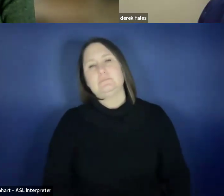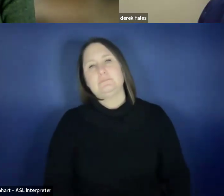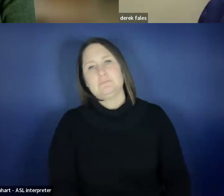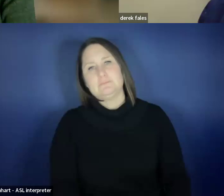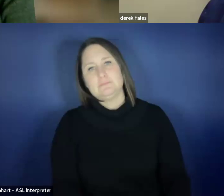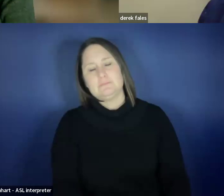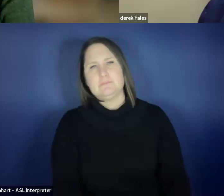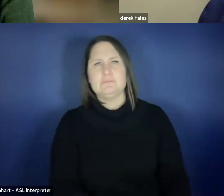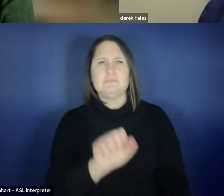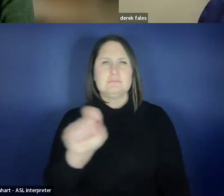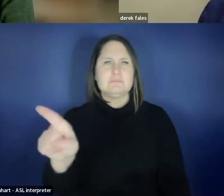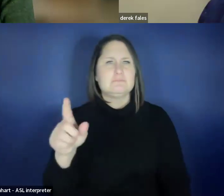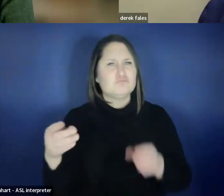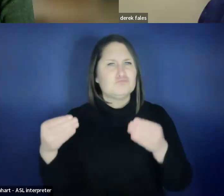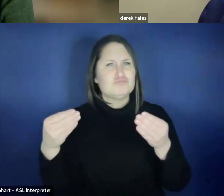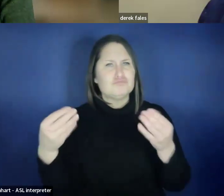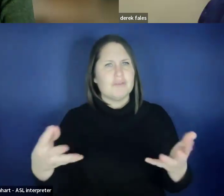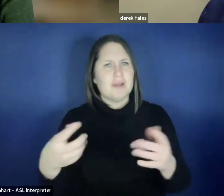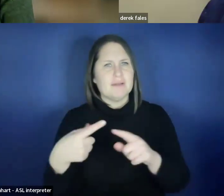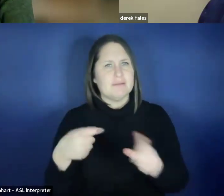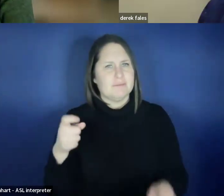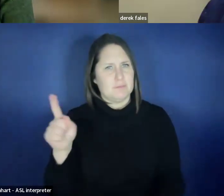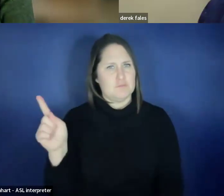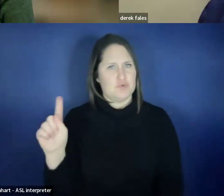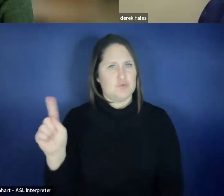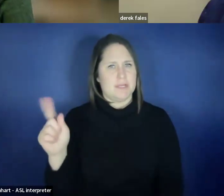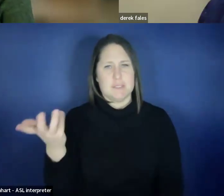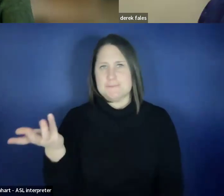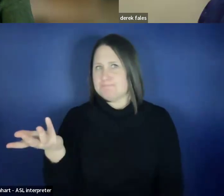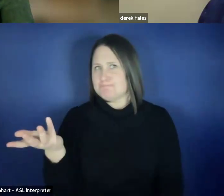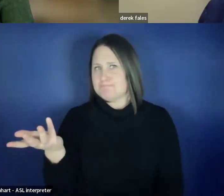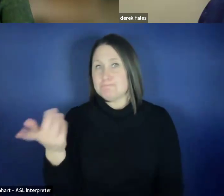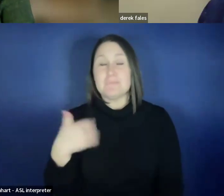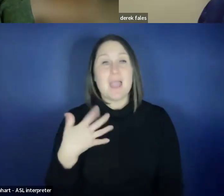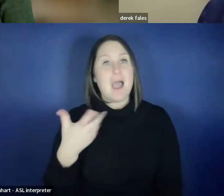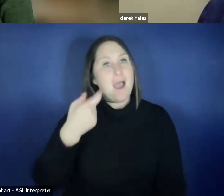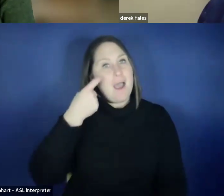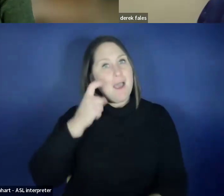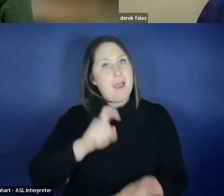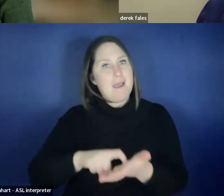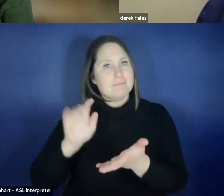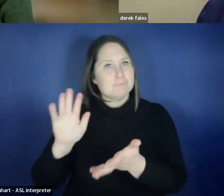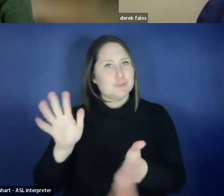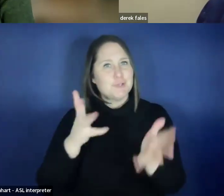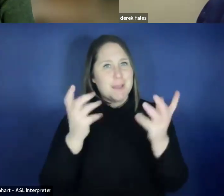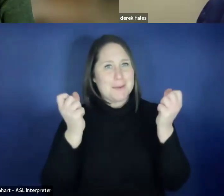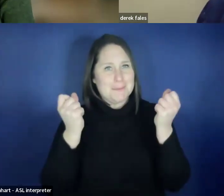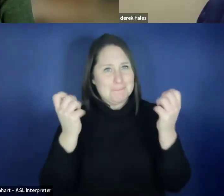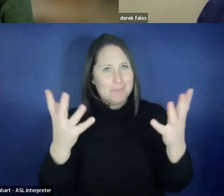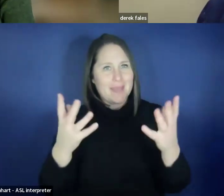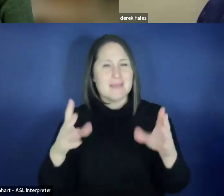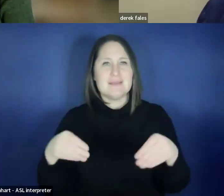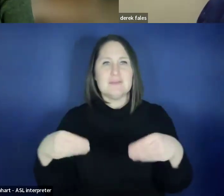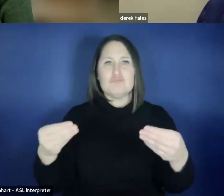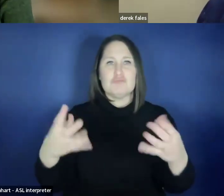Somebody's asking, where are we getting the providers to implement this? And I just want to give a shout out actually to the many providers who participated